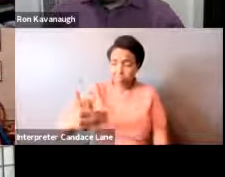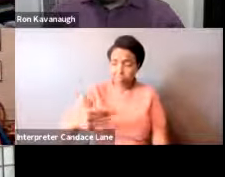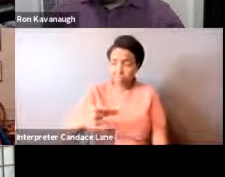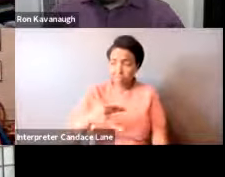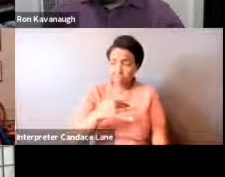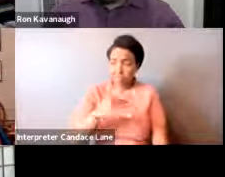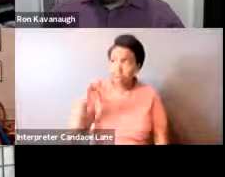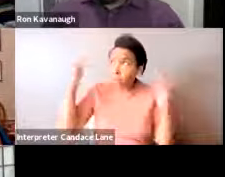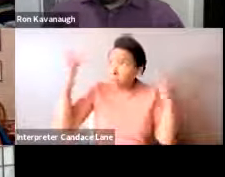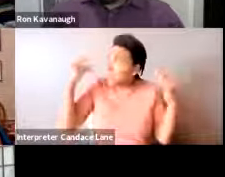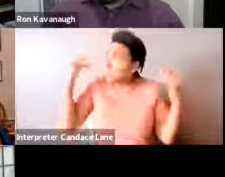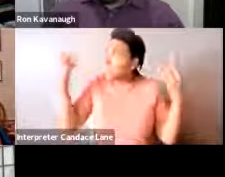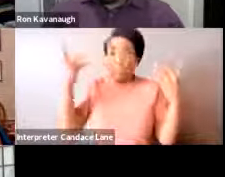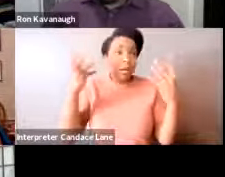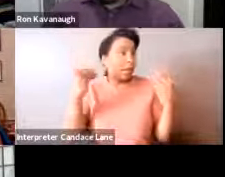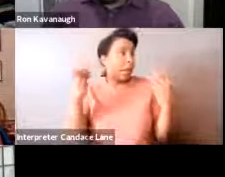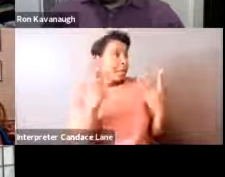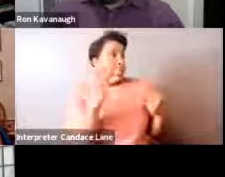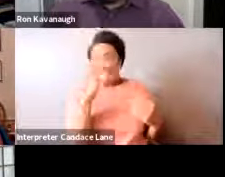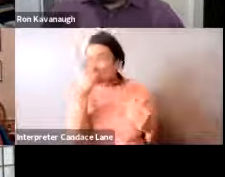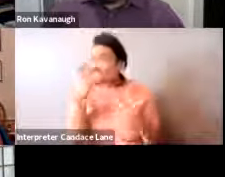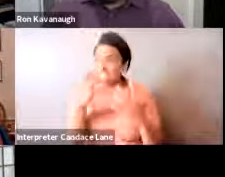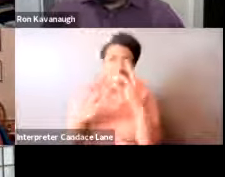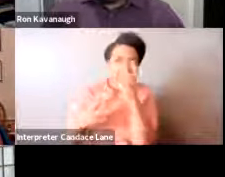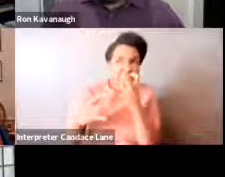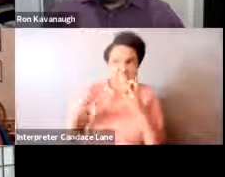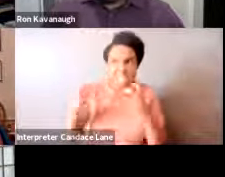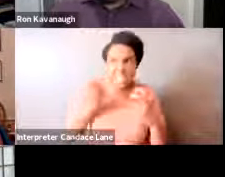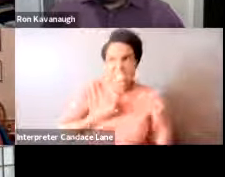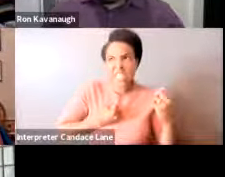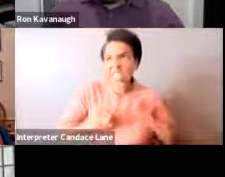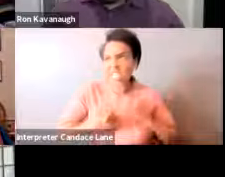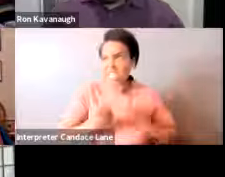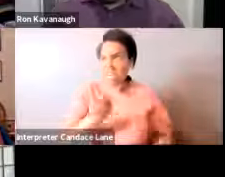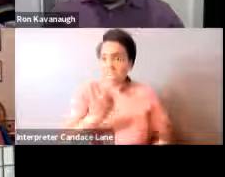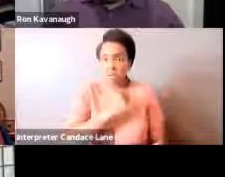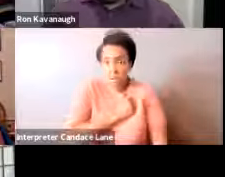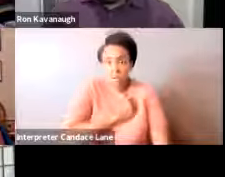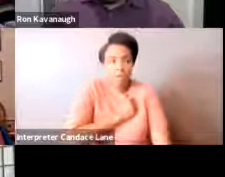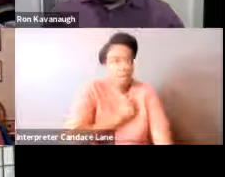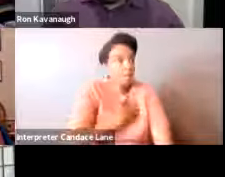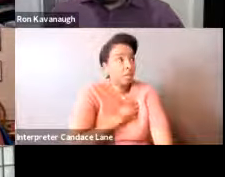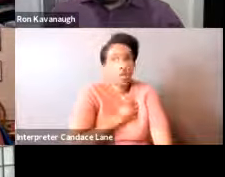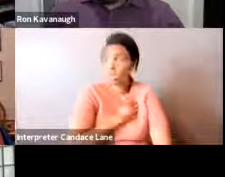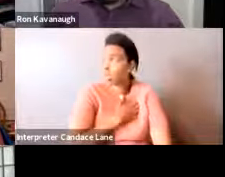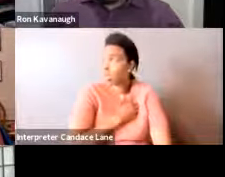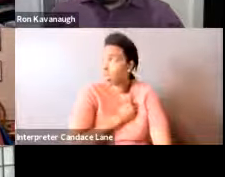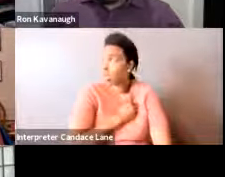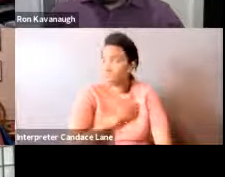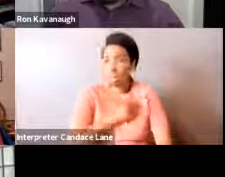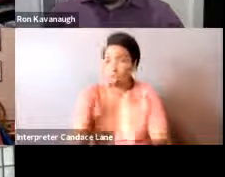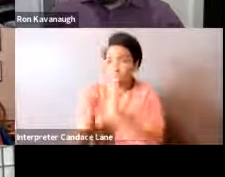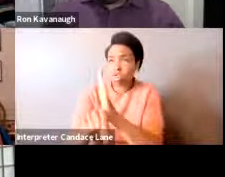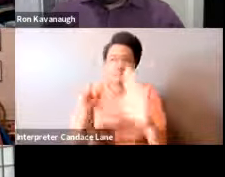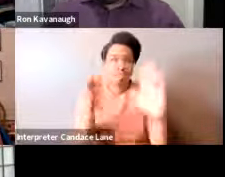careen and angry men launch their best lives ever, by taking so many